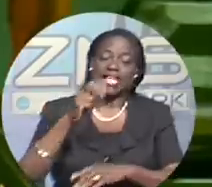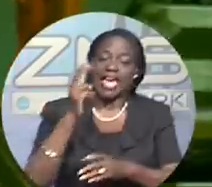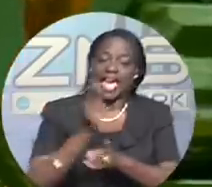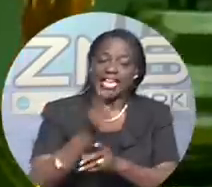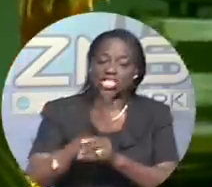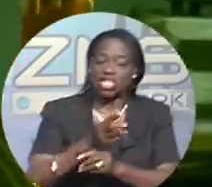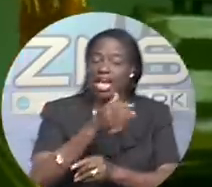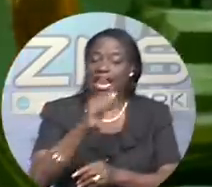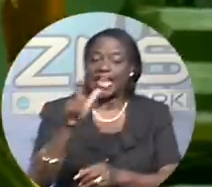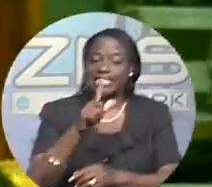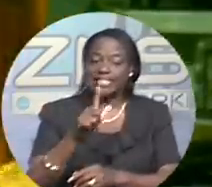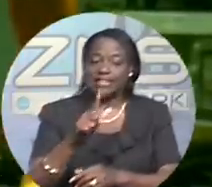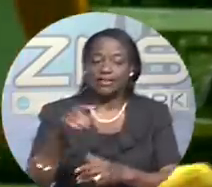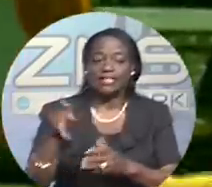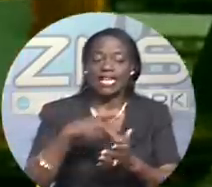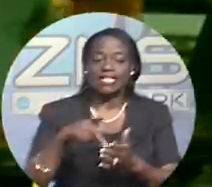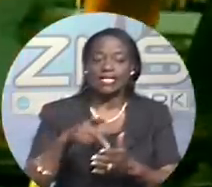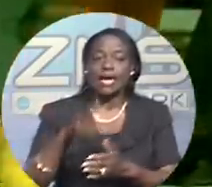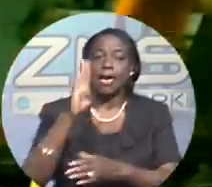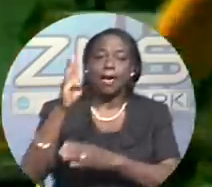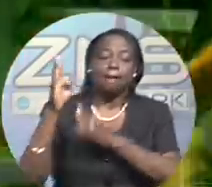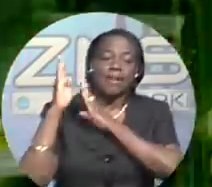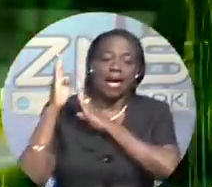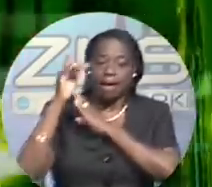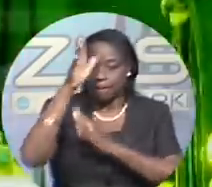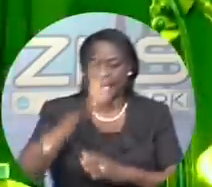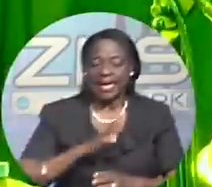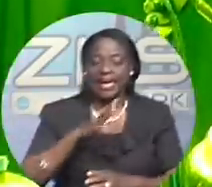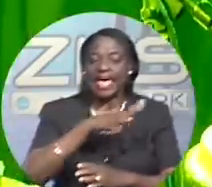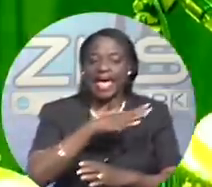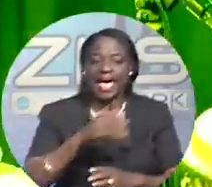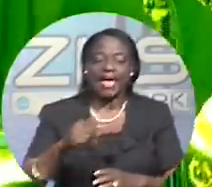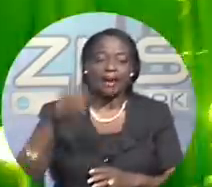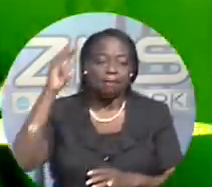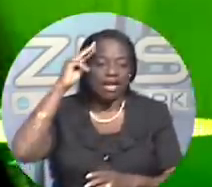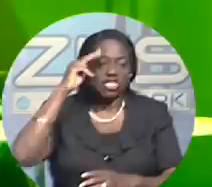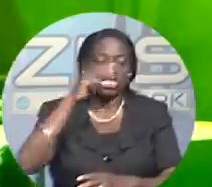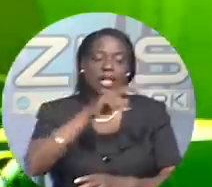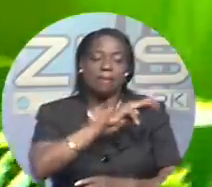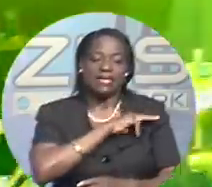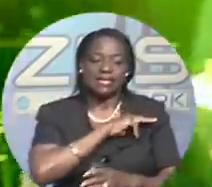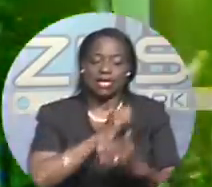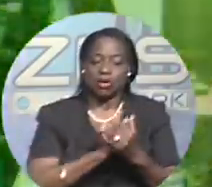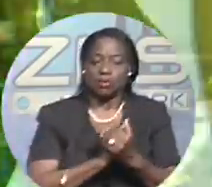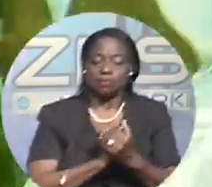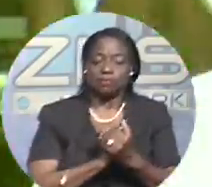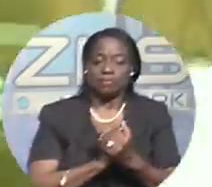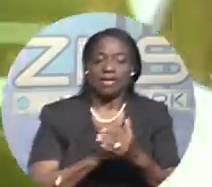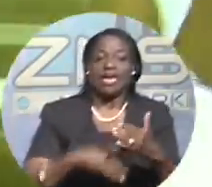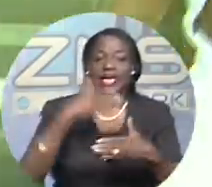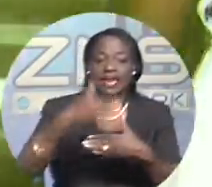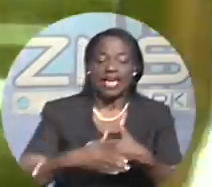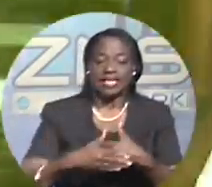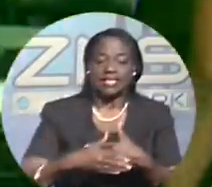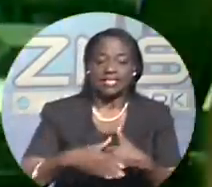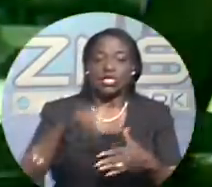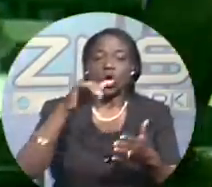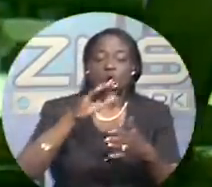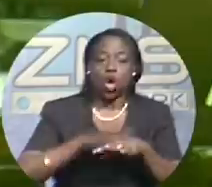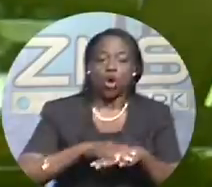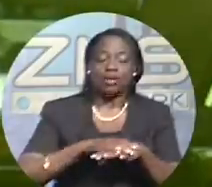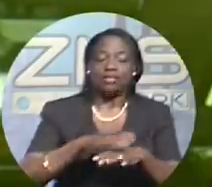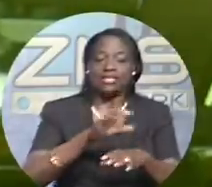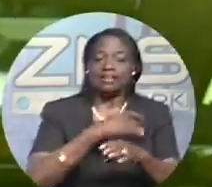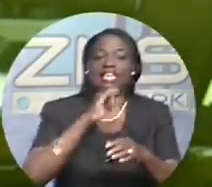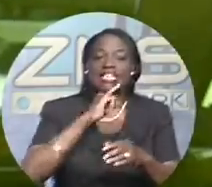bands, Bahaman, and Trinidadian soca music artist Marshall Montano. Next on the Bahamas Junkanoo Carnival schedule is Road Fever. That's